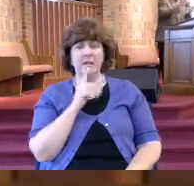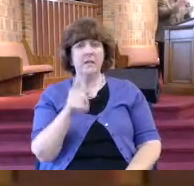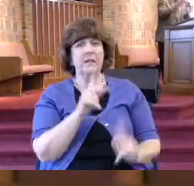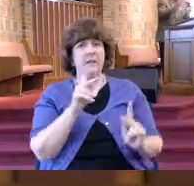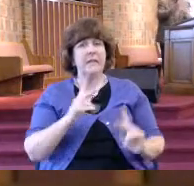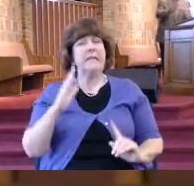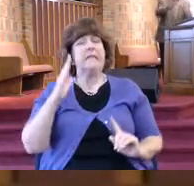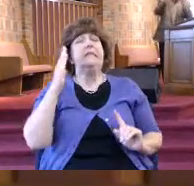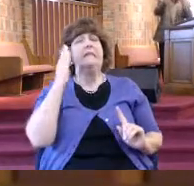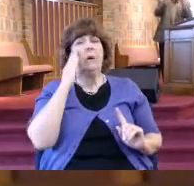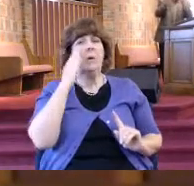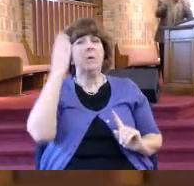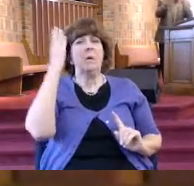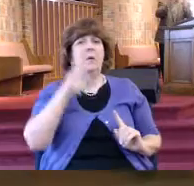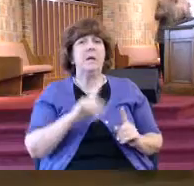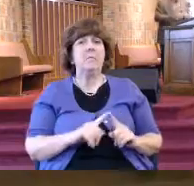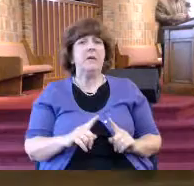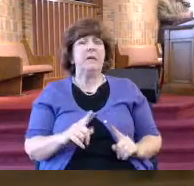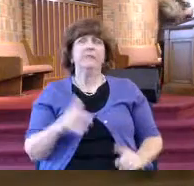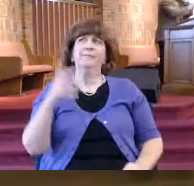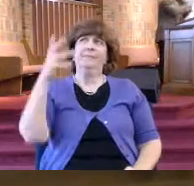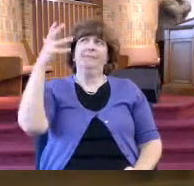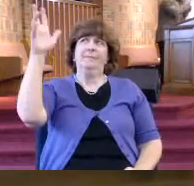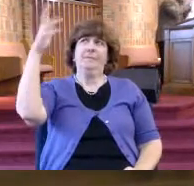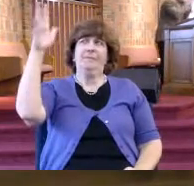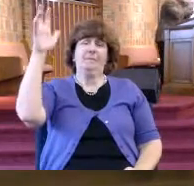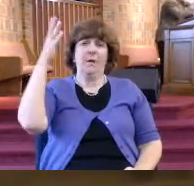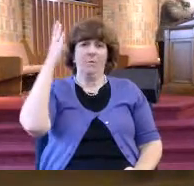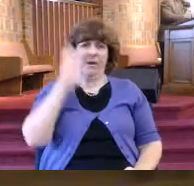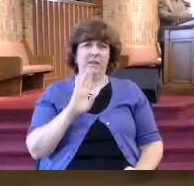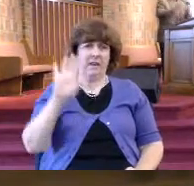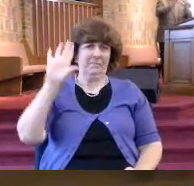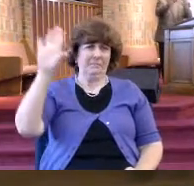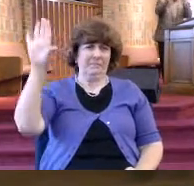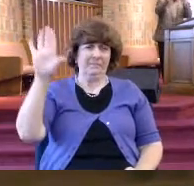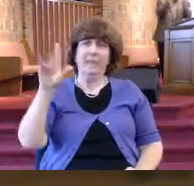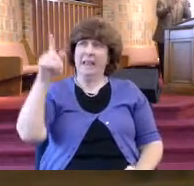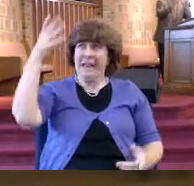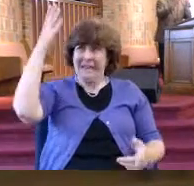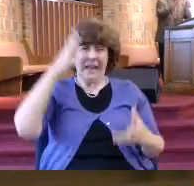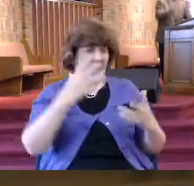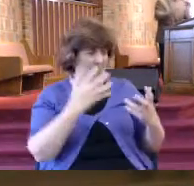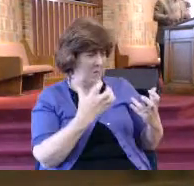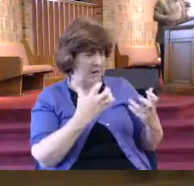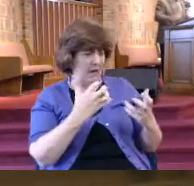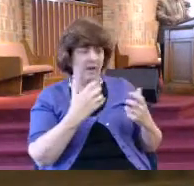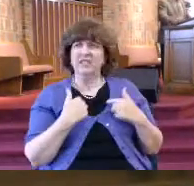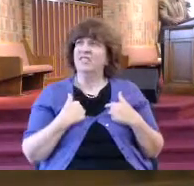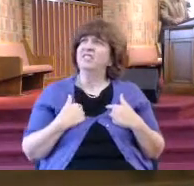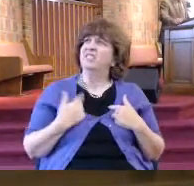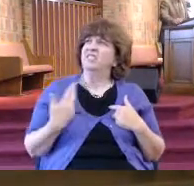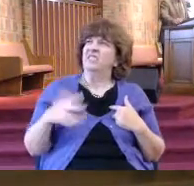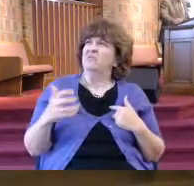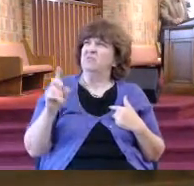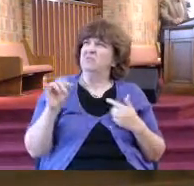know about God, but they don't want God. They know what God wants, but they don't want to do what God wants.